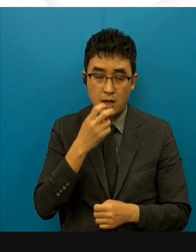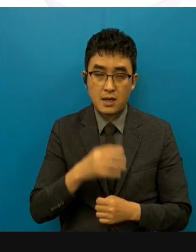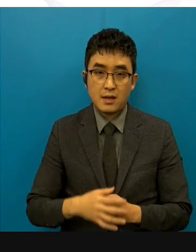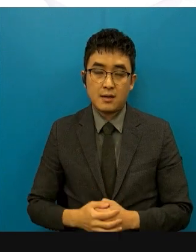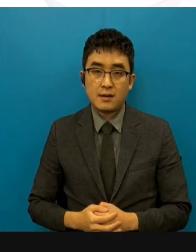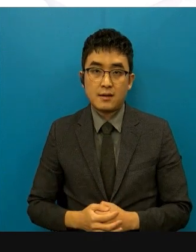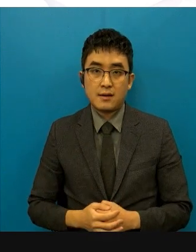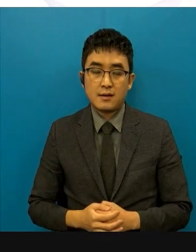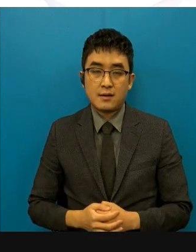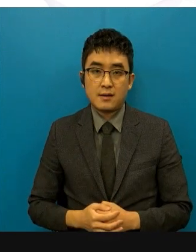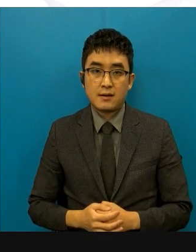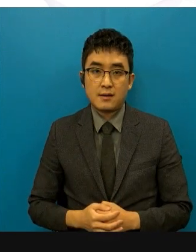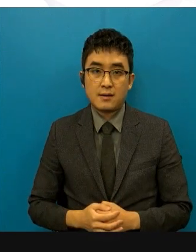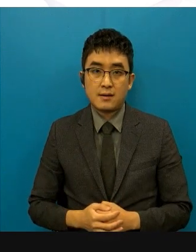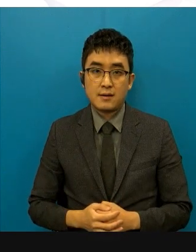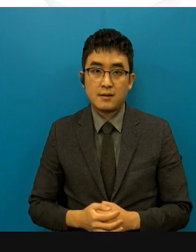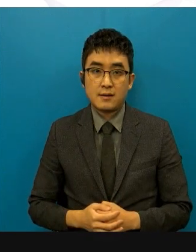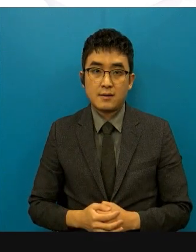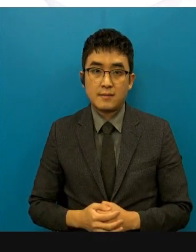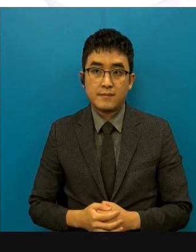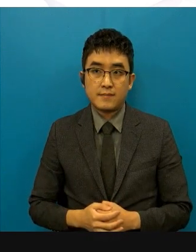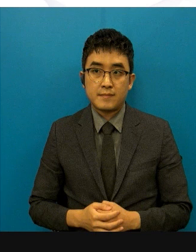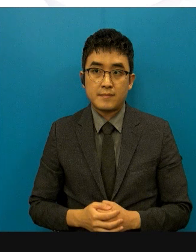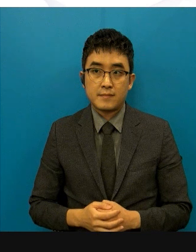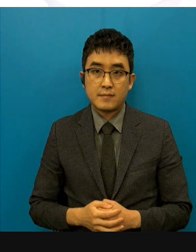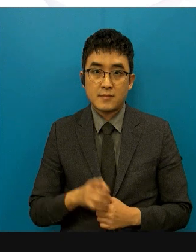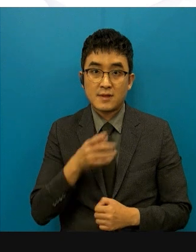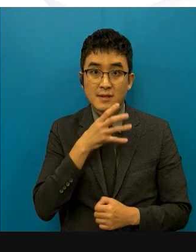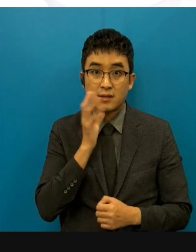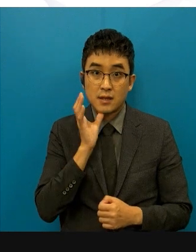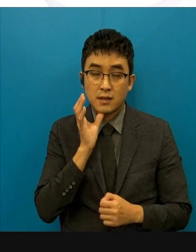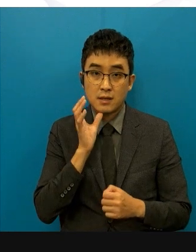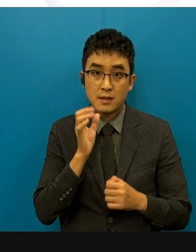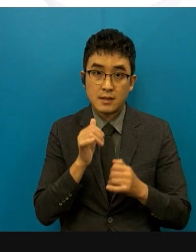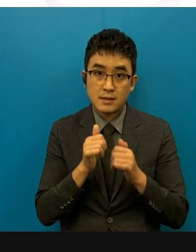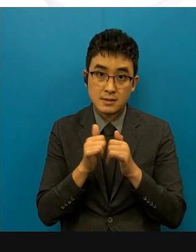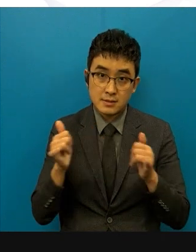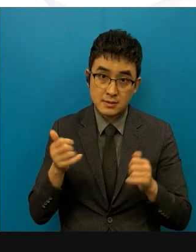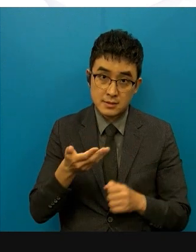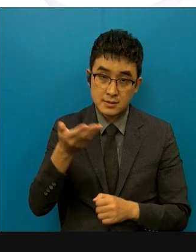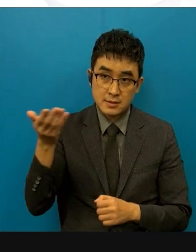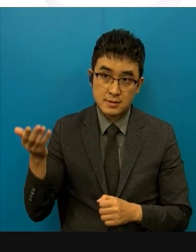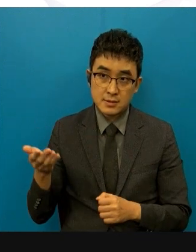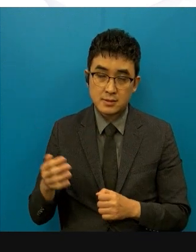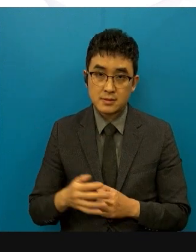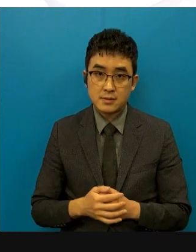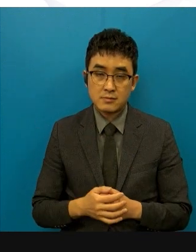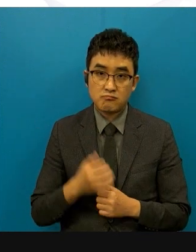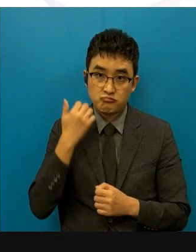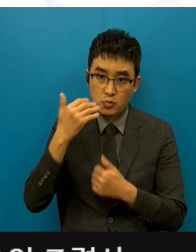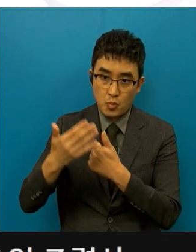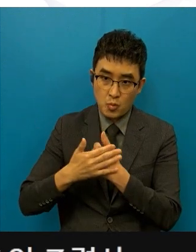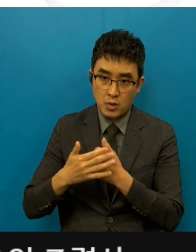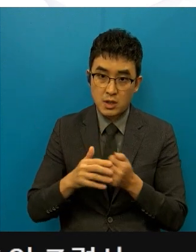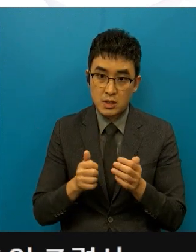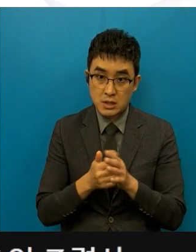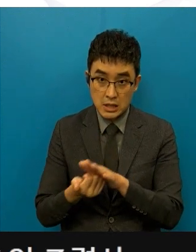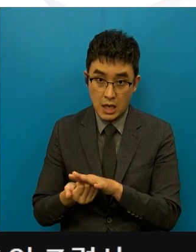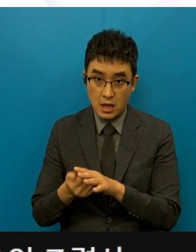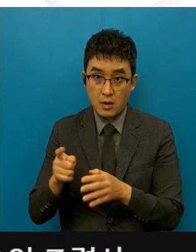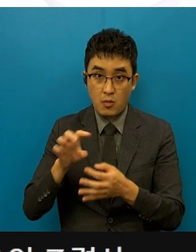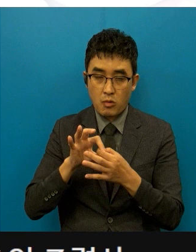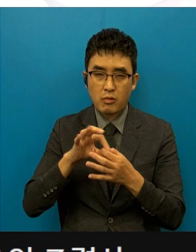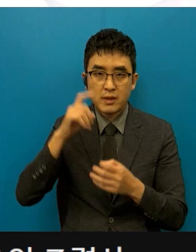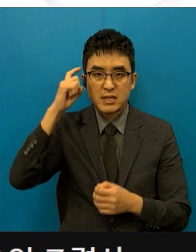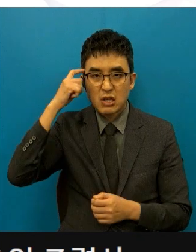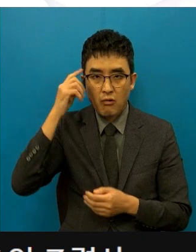Yes, less than half agreed on the legalization of the suicide,